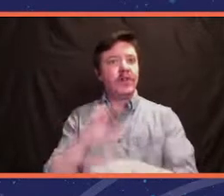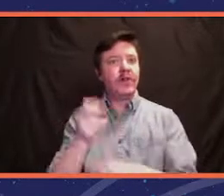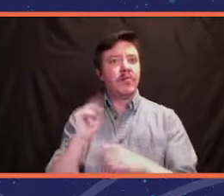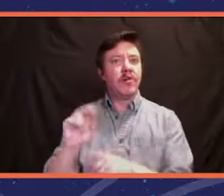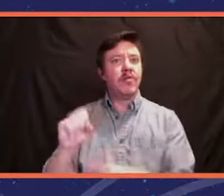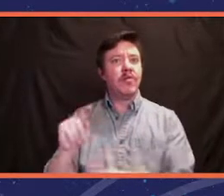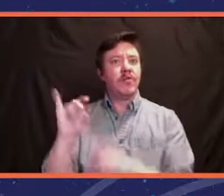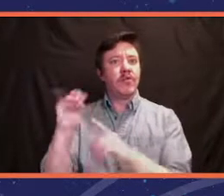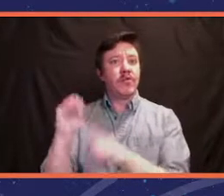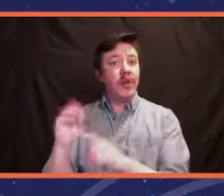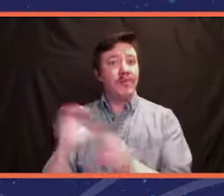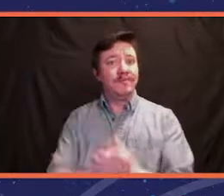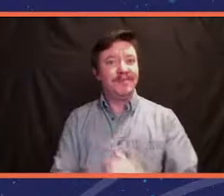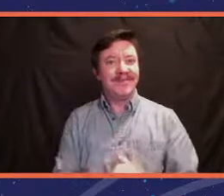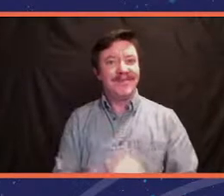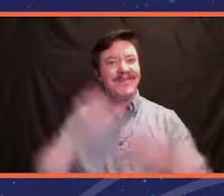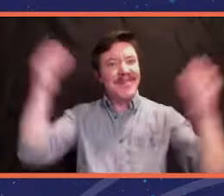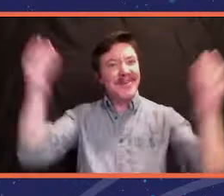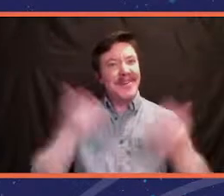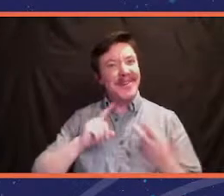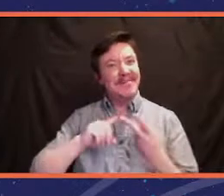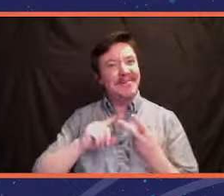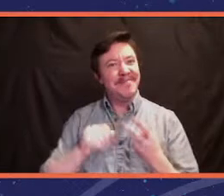family. Welcome, Jackie. Hey,